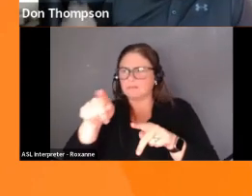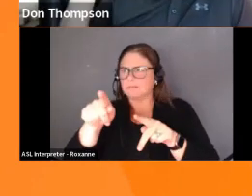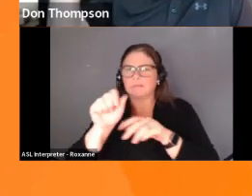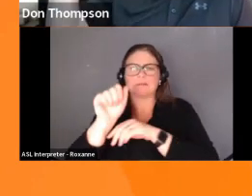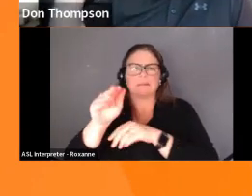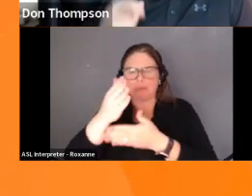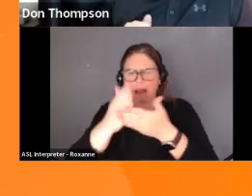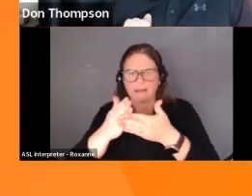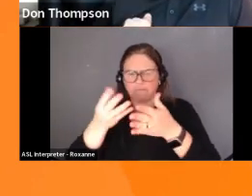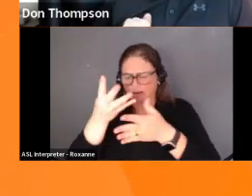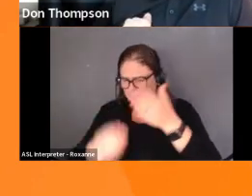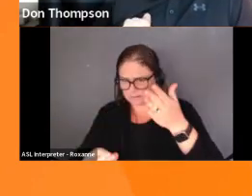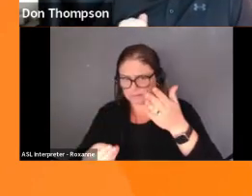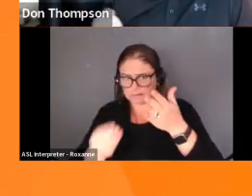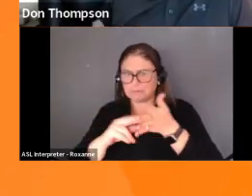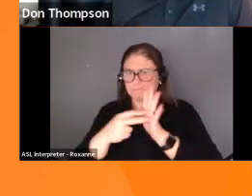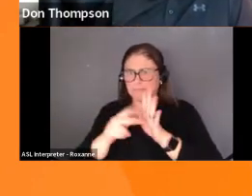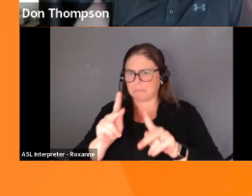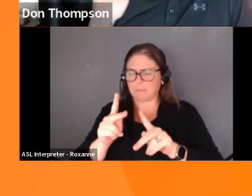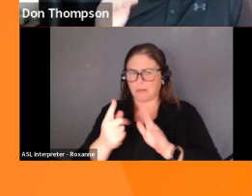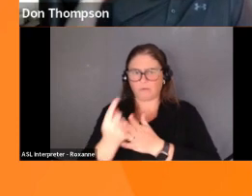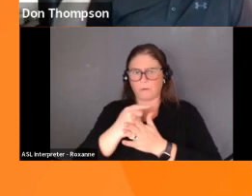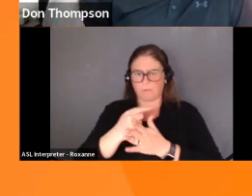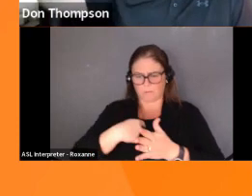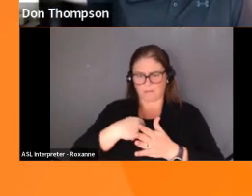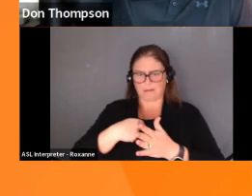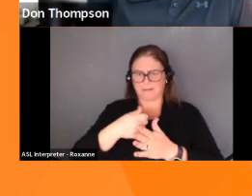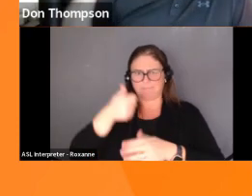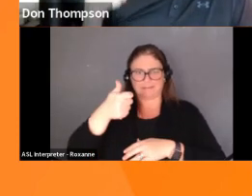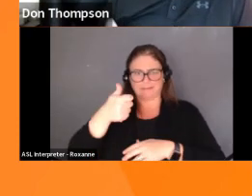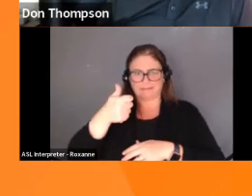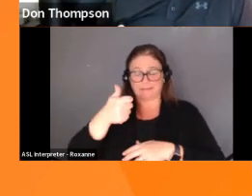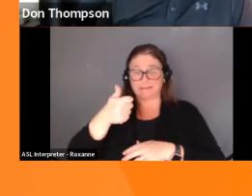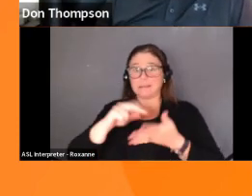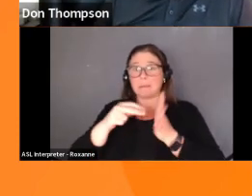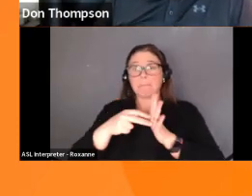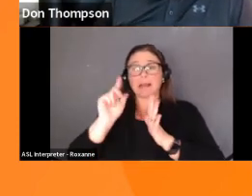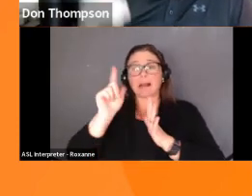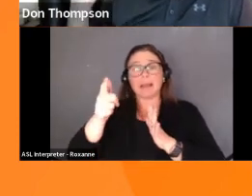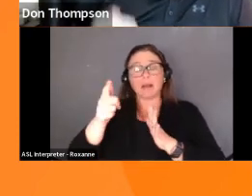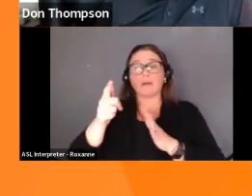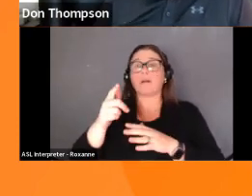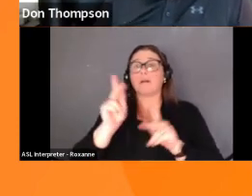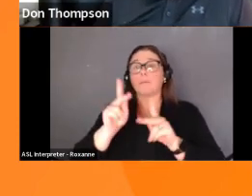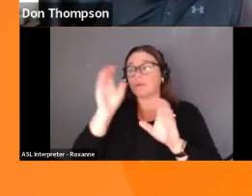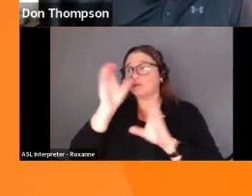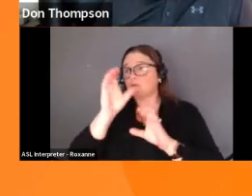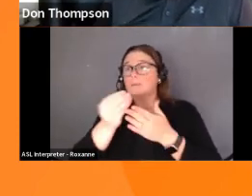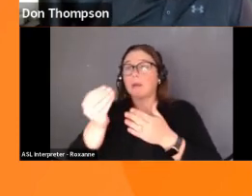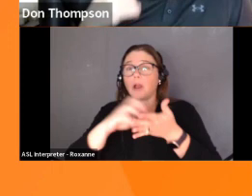happening is I get a better review rating and Amazon is going to put me higher up in front of customers than the other